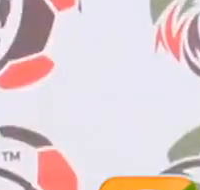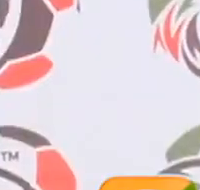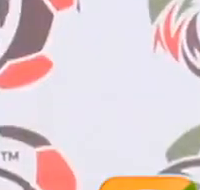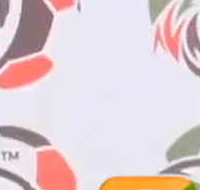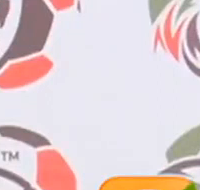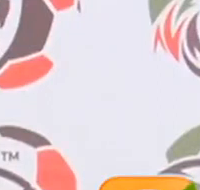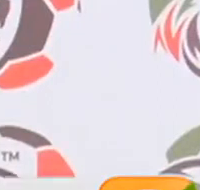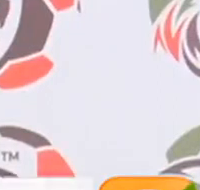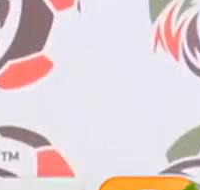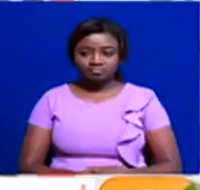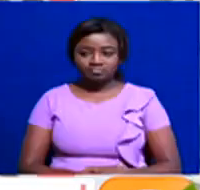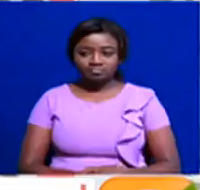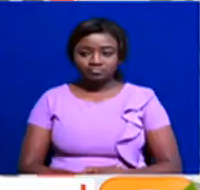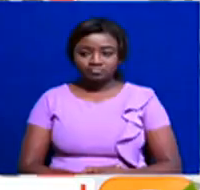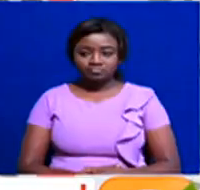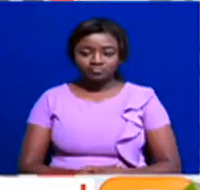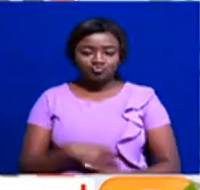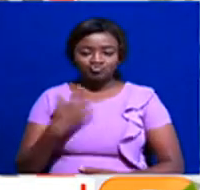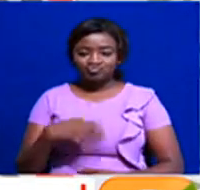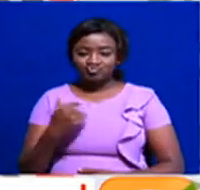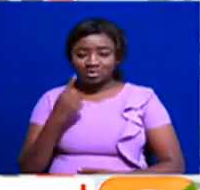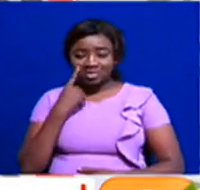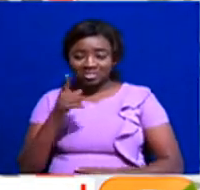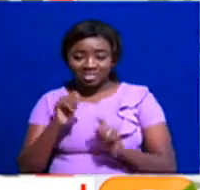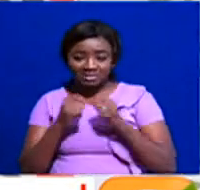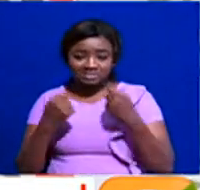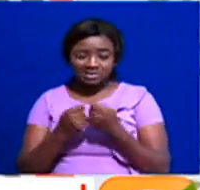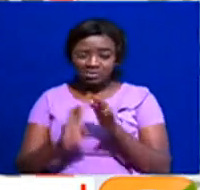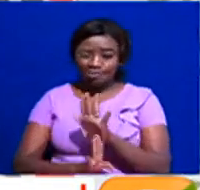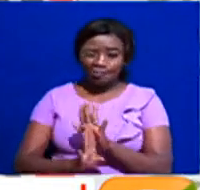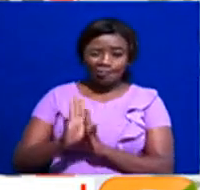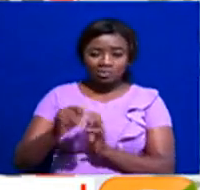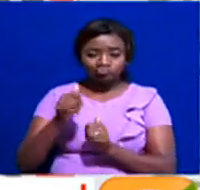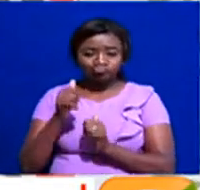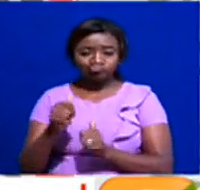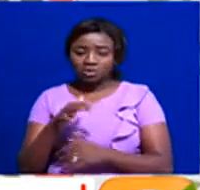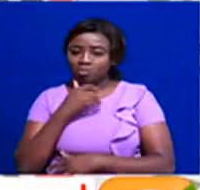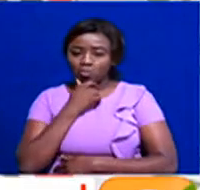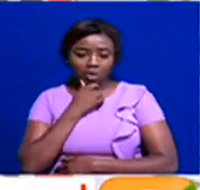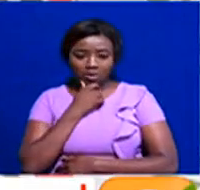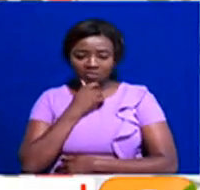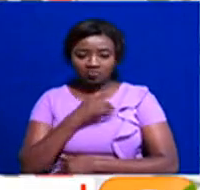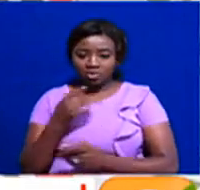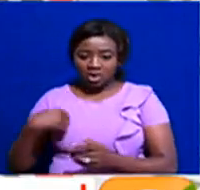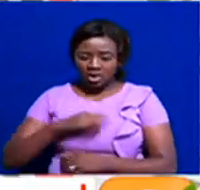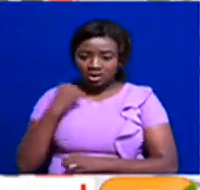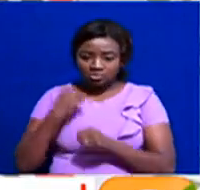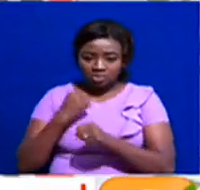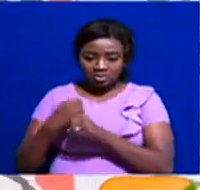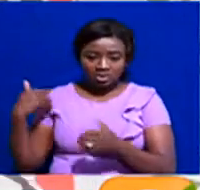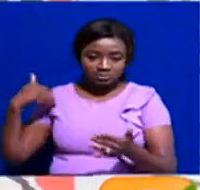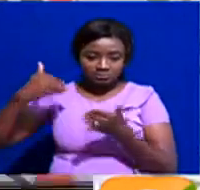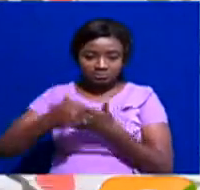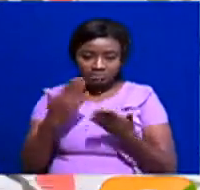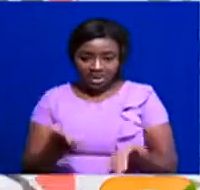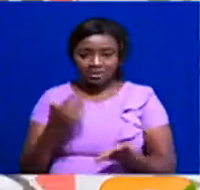It's amazing. It's amazing how these boys have grown up to now. I think the work we've been doing, I think it's now paying off. And you could see in the